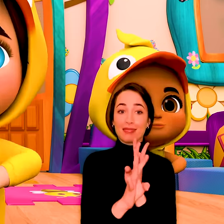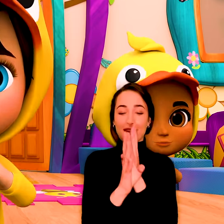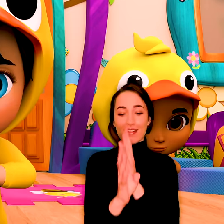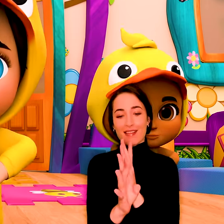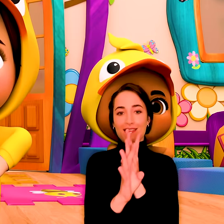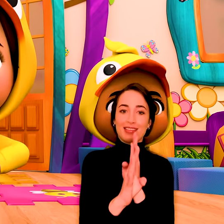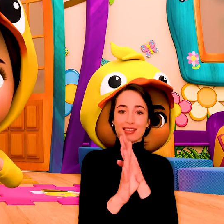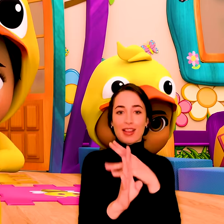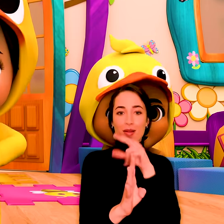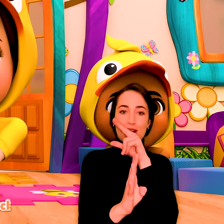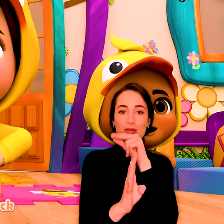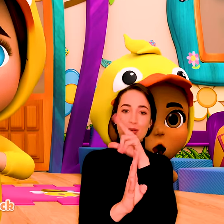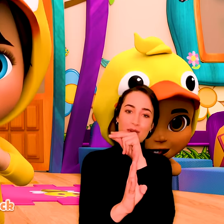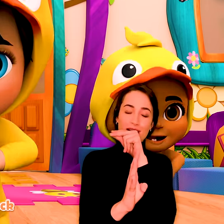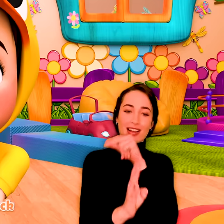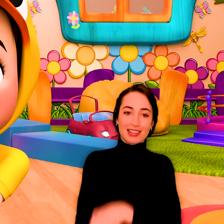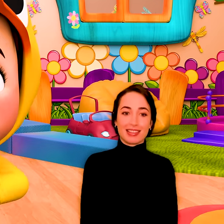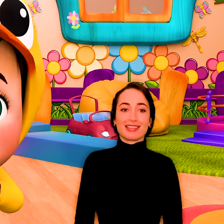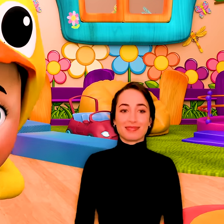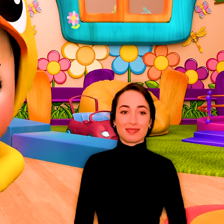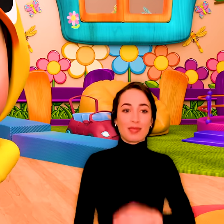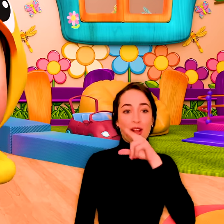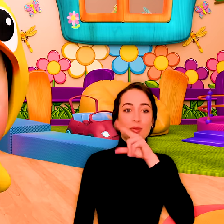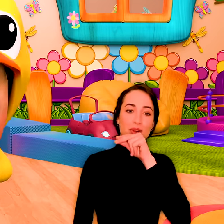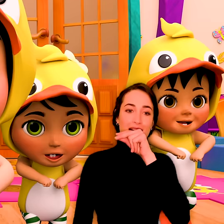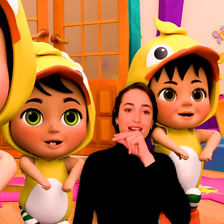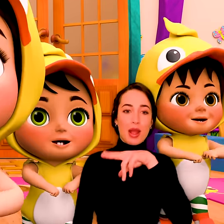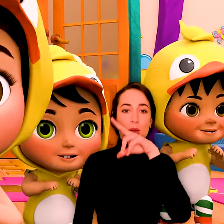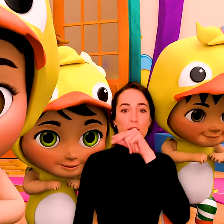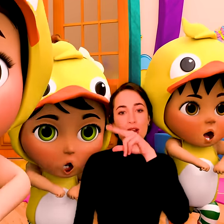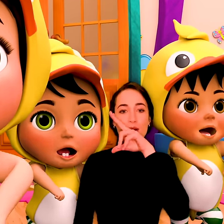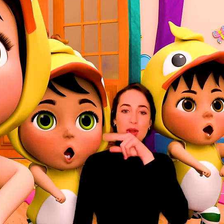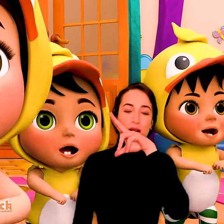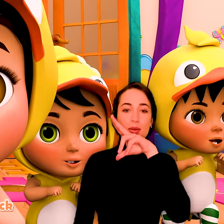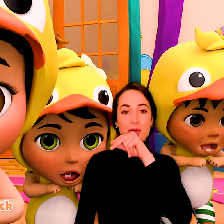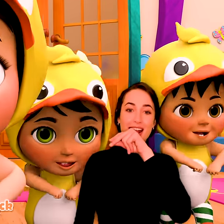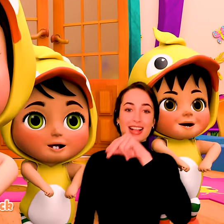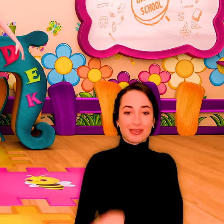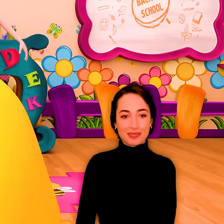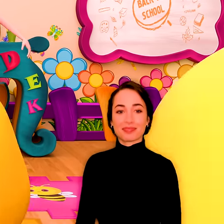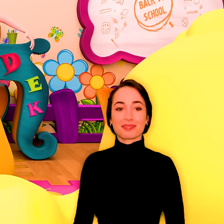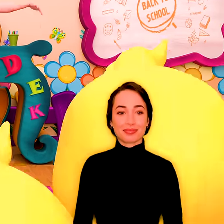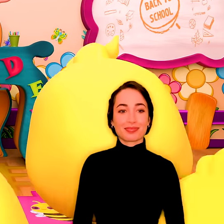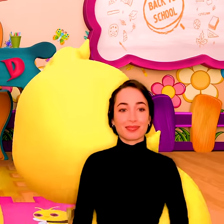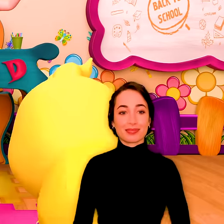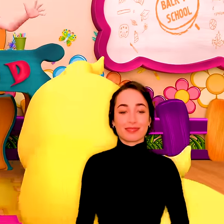he lit the otters with the quack quack quack quack quack quack quack